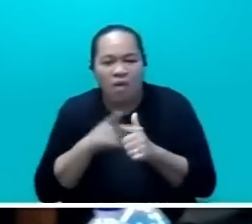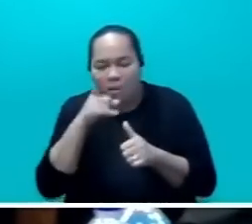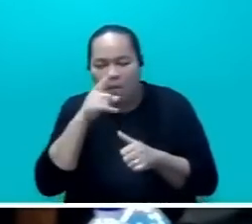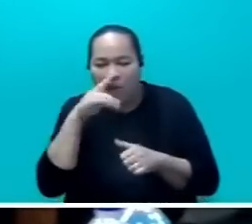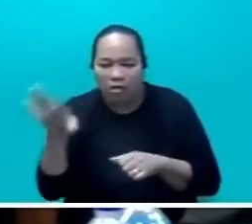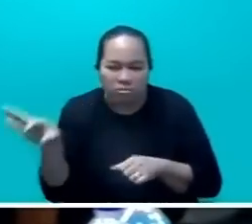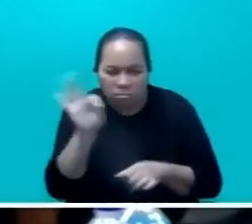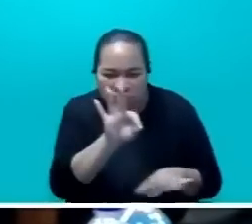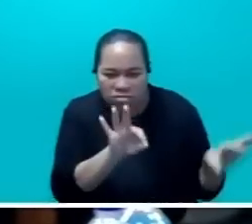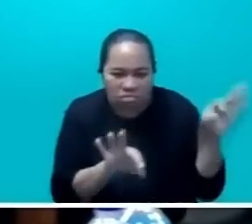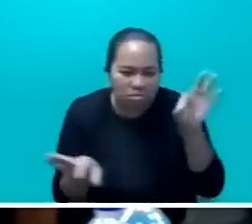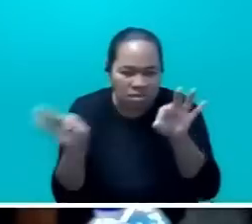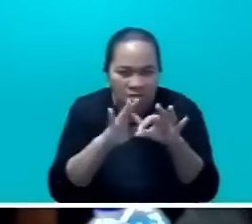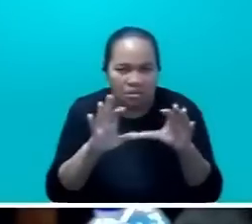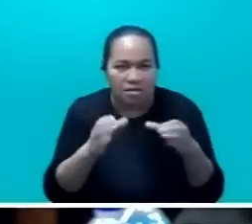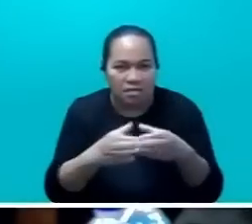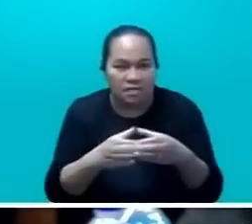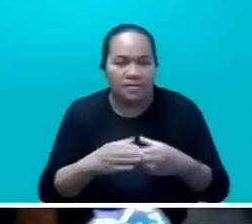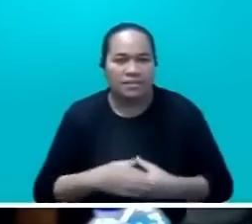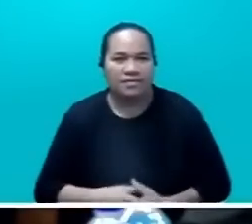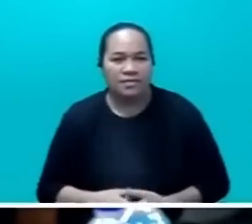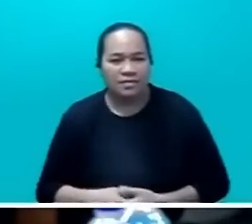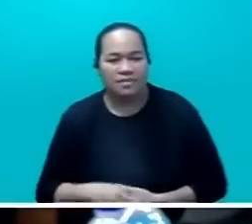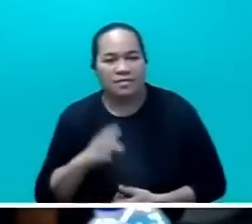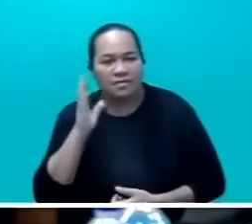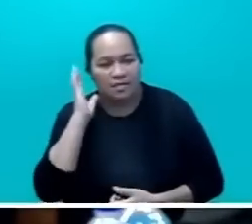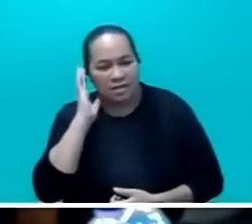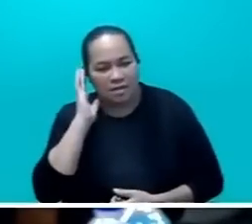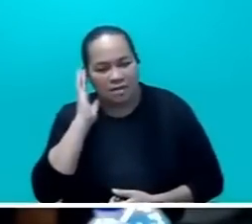that system, Mr. Speaker. I mean, they